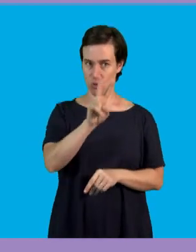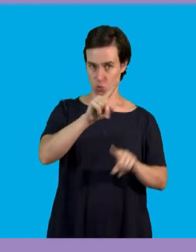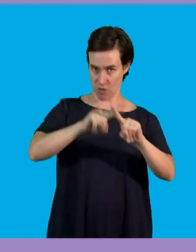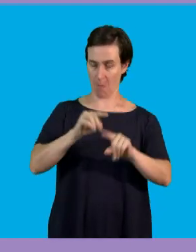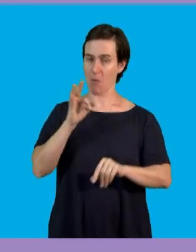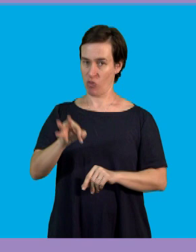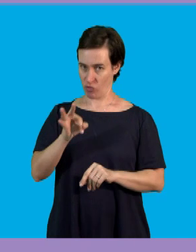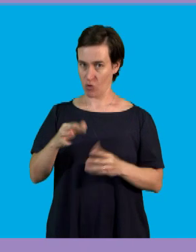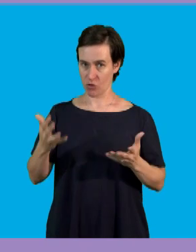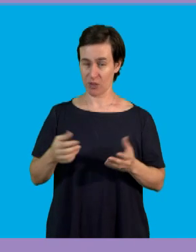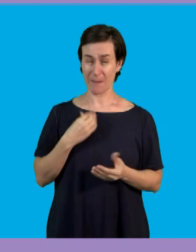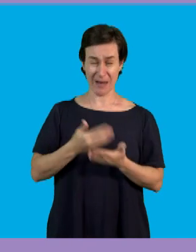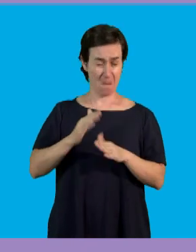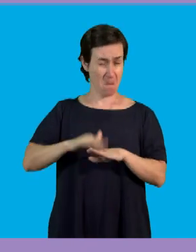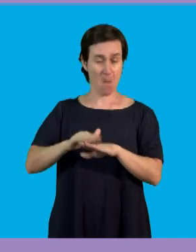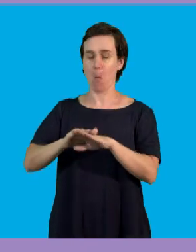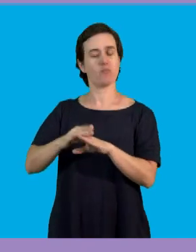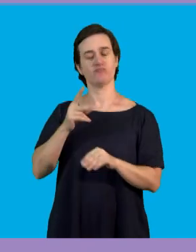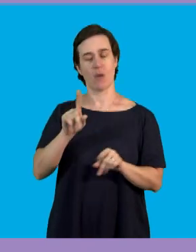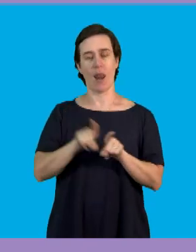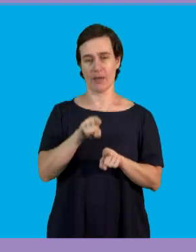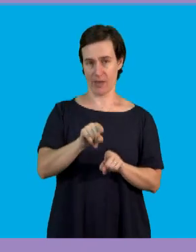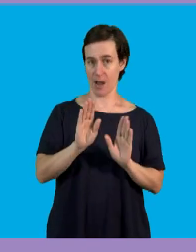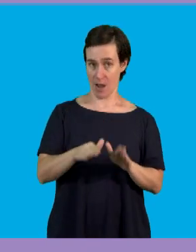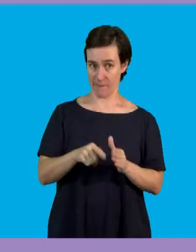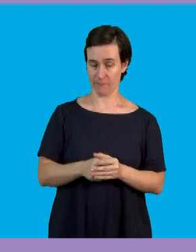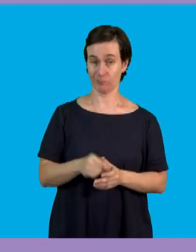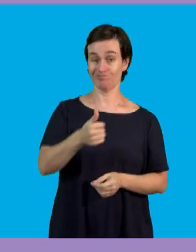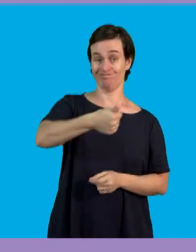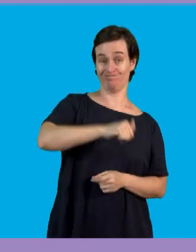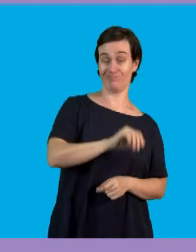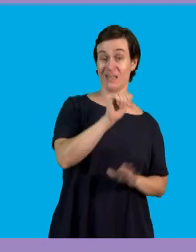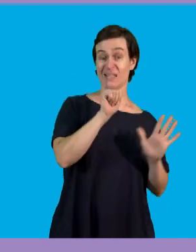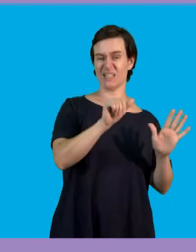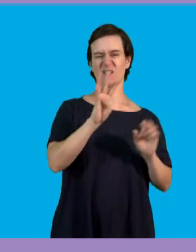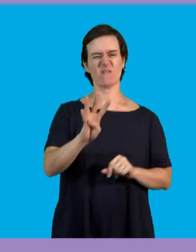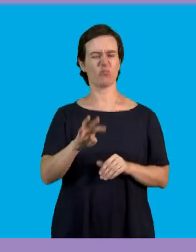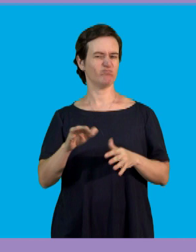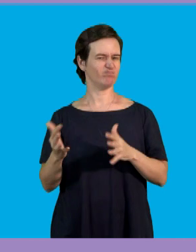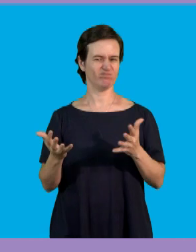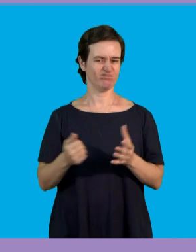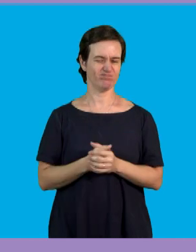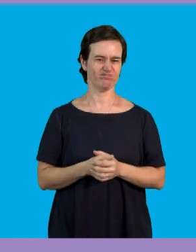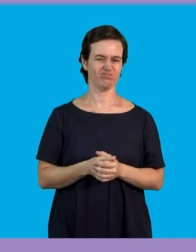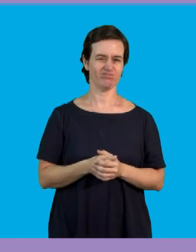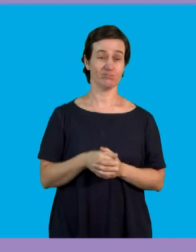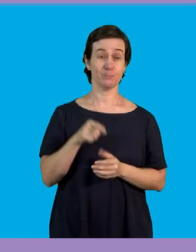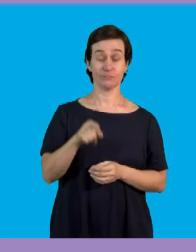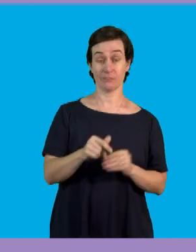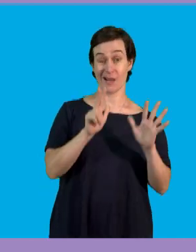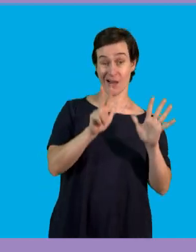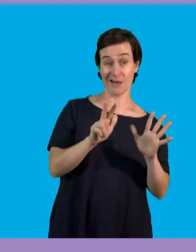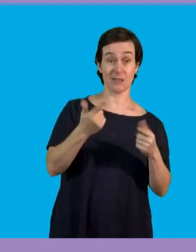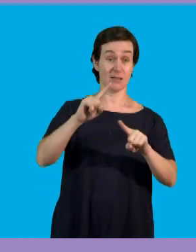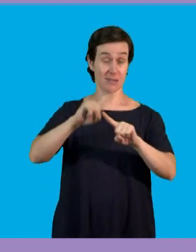where I'm going to end. I cannot go further. Then I have 64. And when I look at 64, we know that 64 is